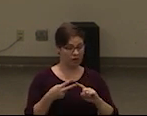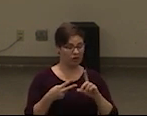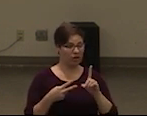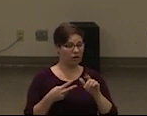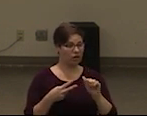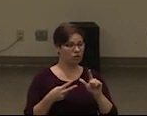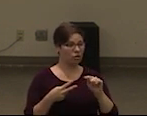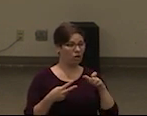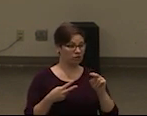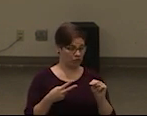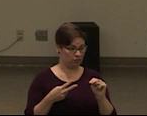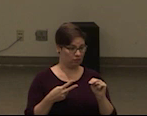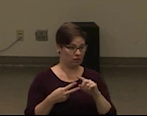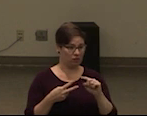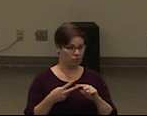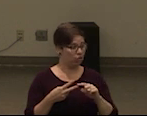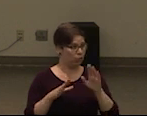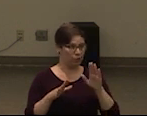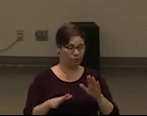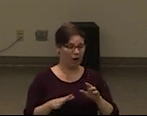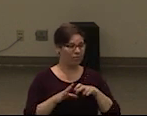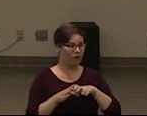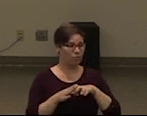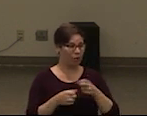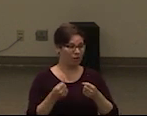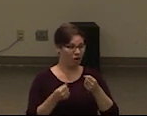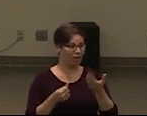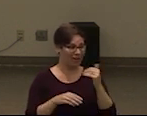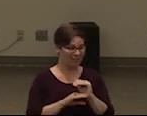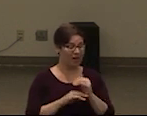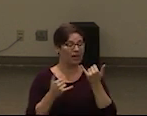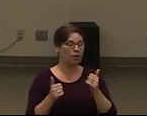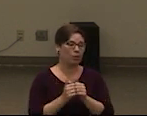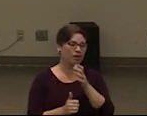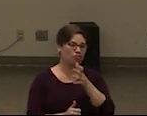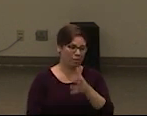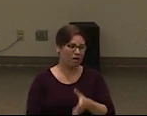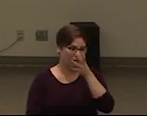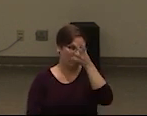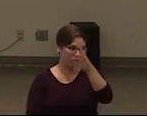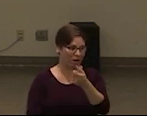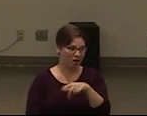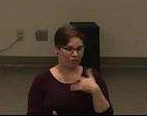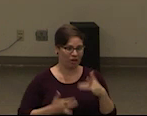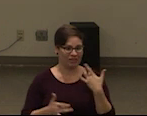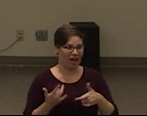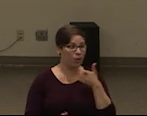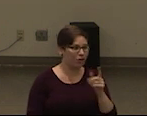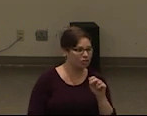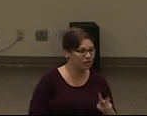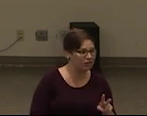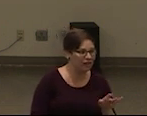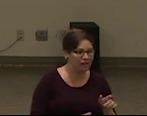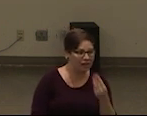who rode in the car last night, and they're getting some grandparent time right now, so they're pretty excited. I think they're getting lots of TV and sugary